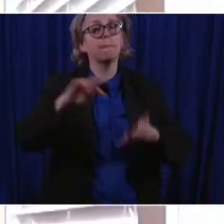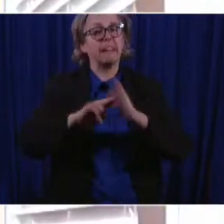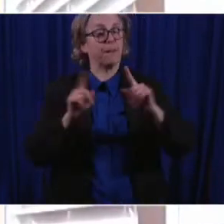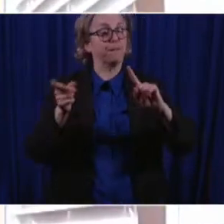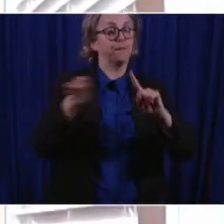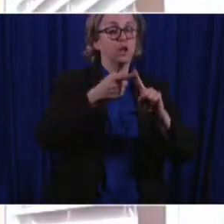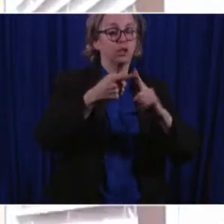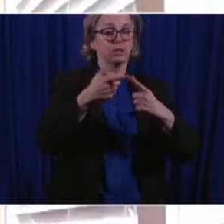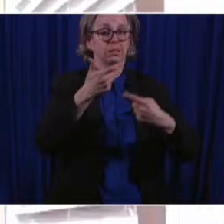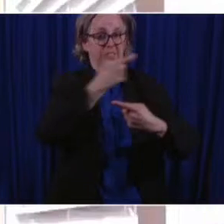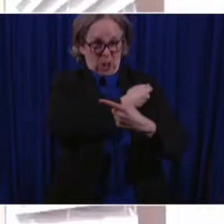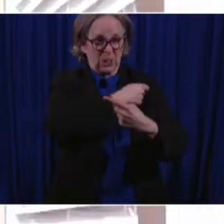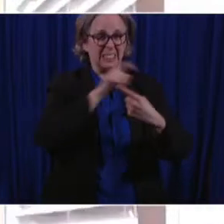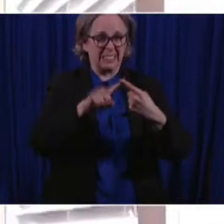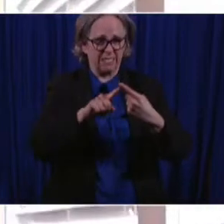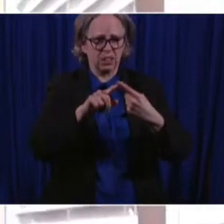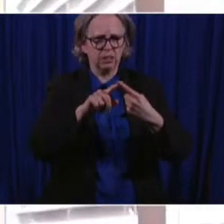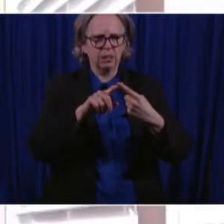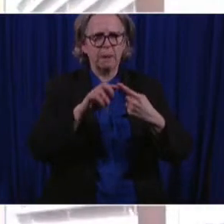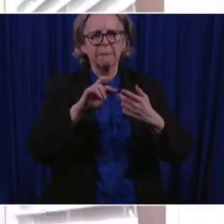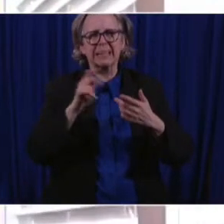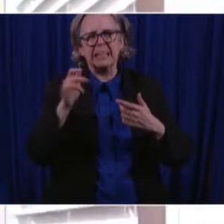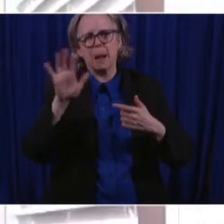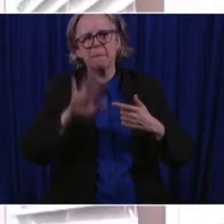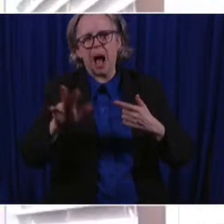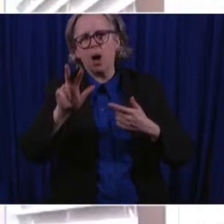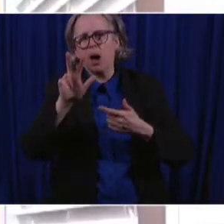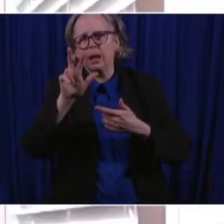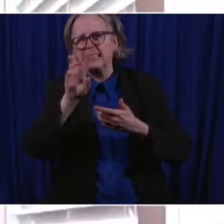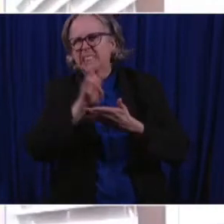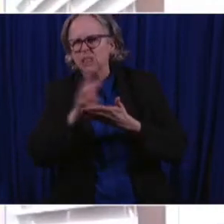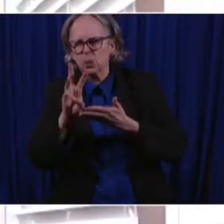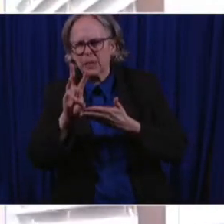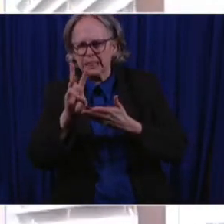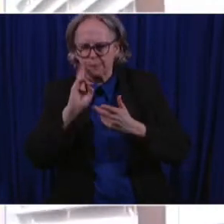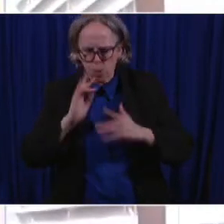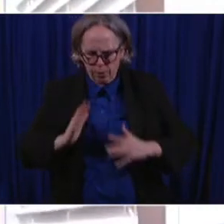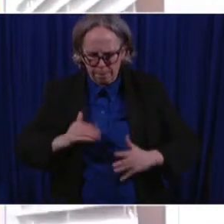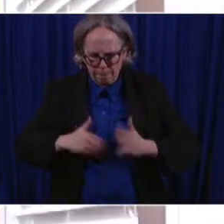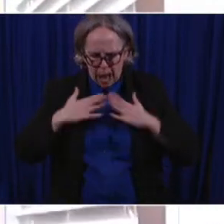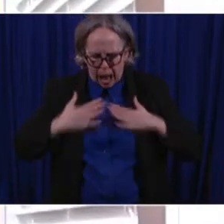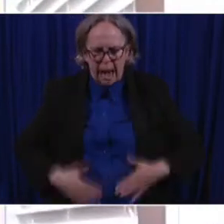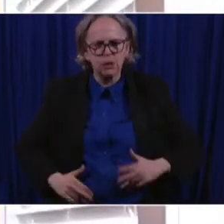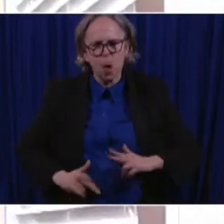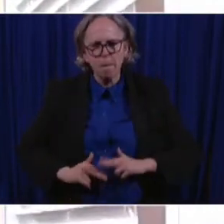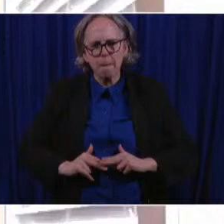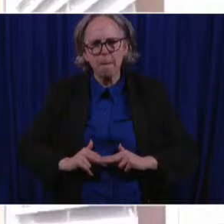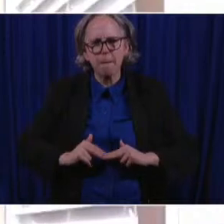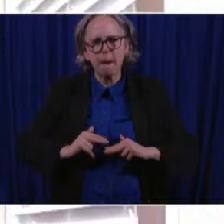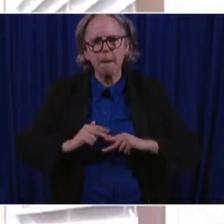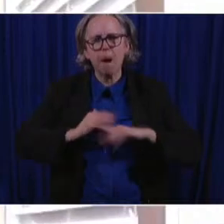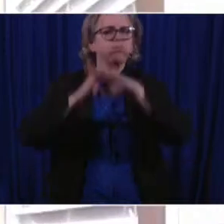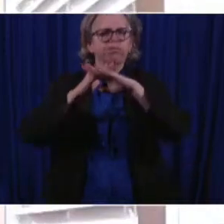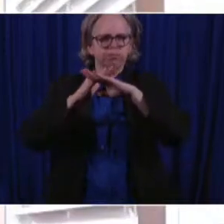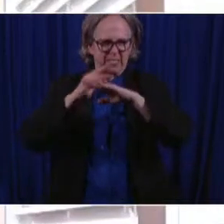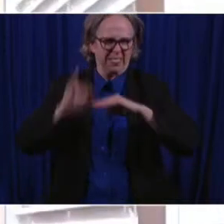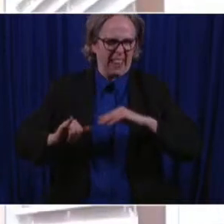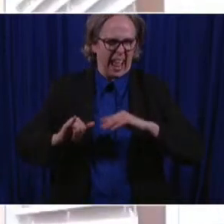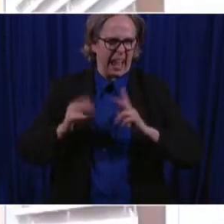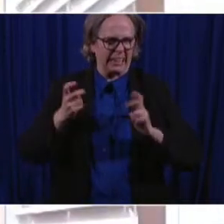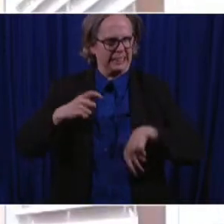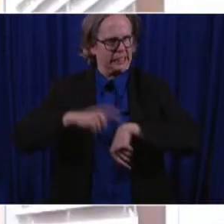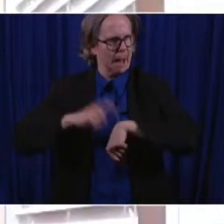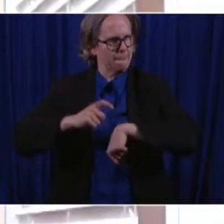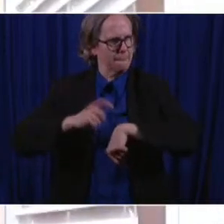fully protected. So you wrap this all up, and as a vaccine recipient or